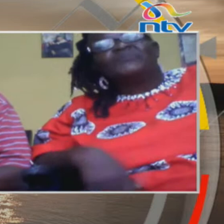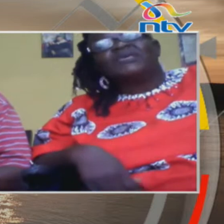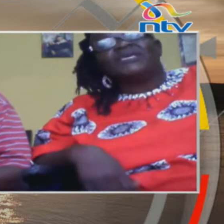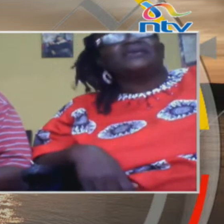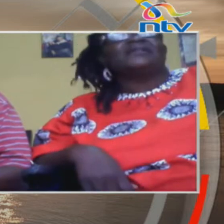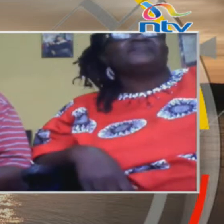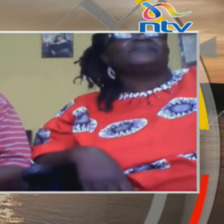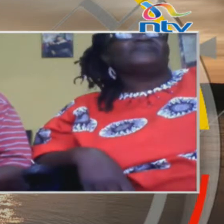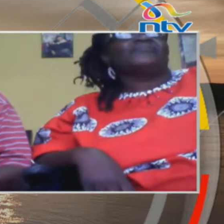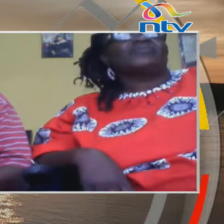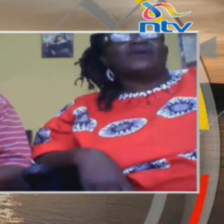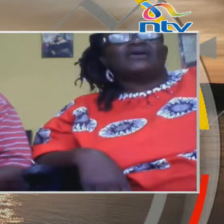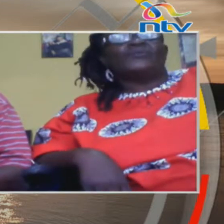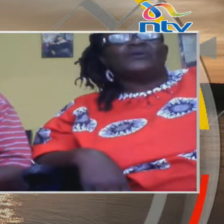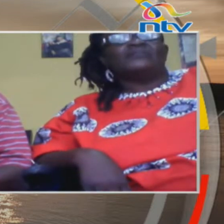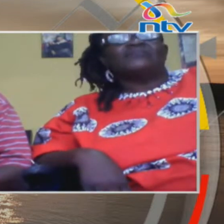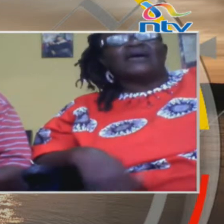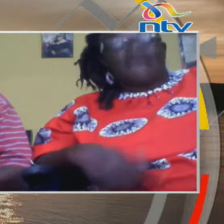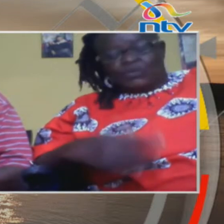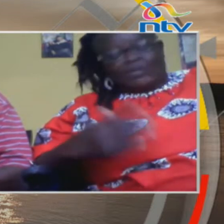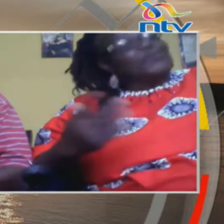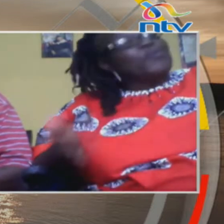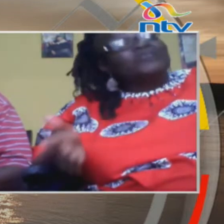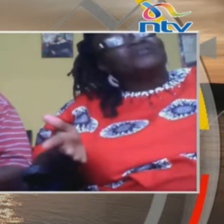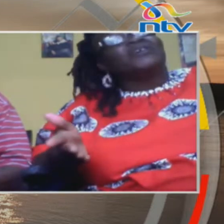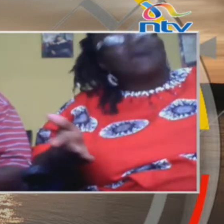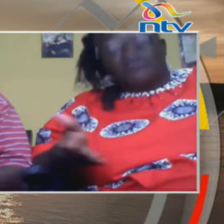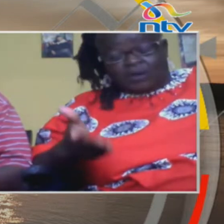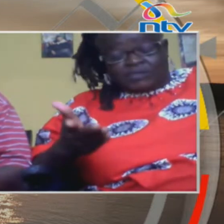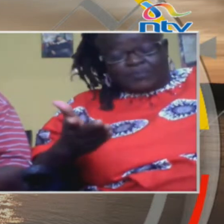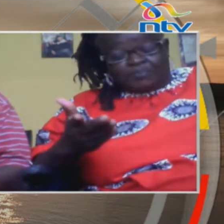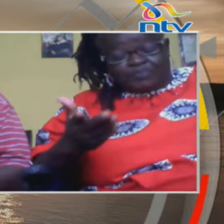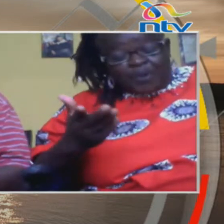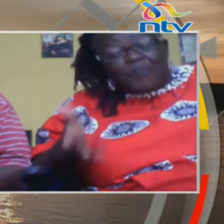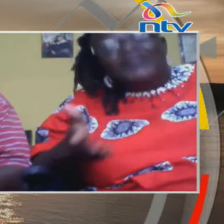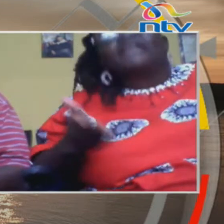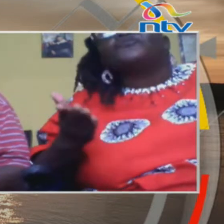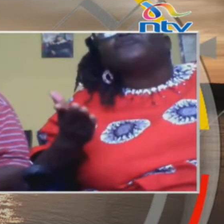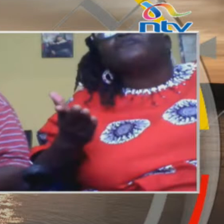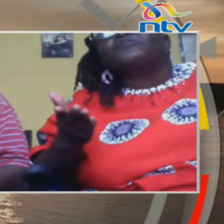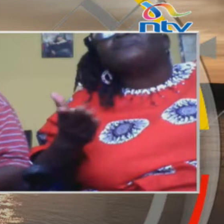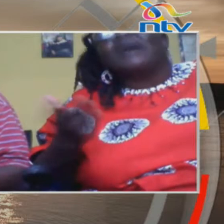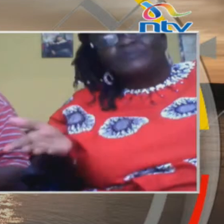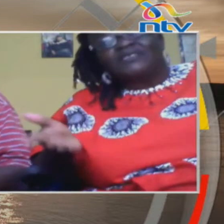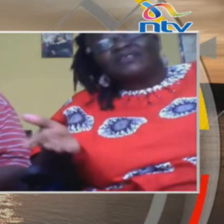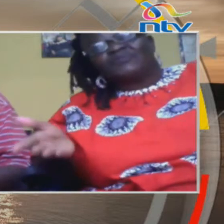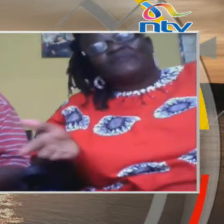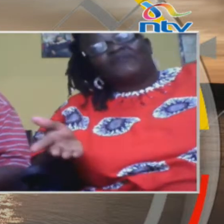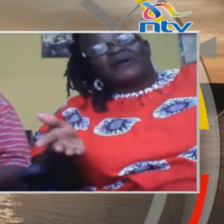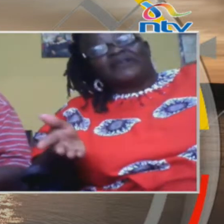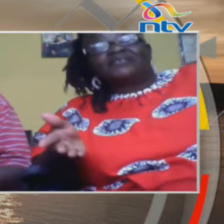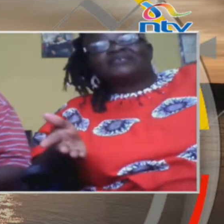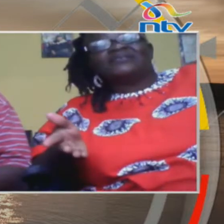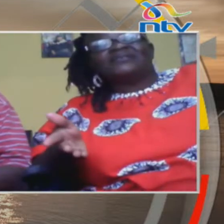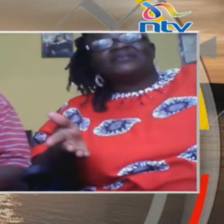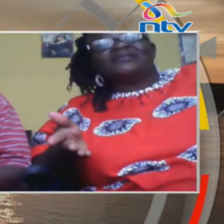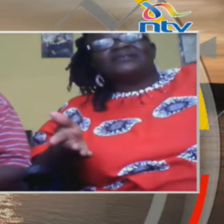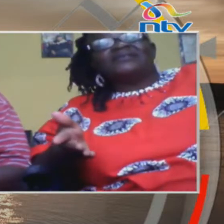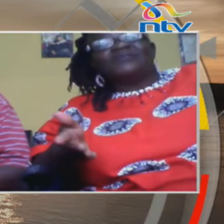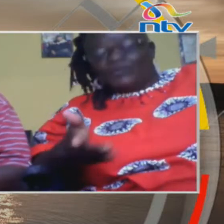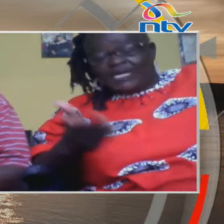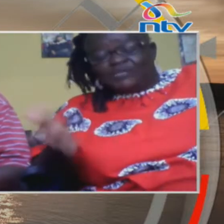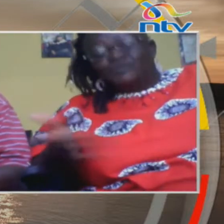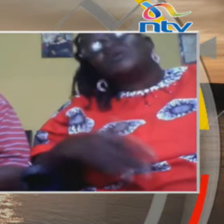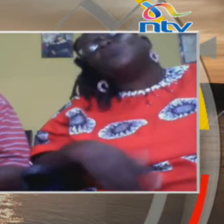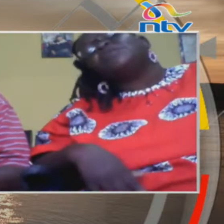with me, I was a proponent of abstinence before marriage.